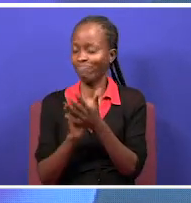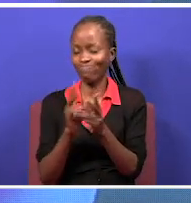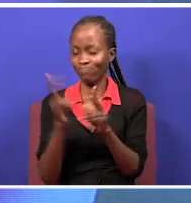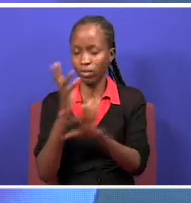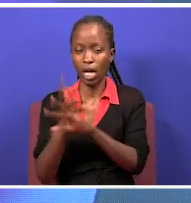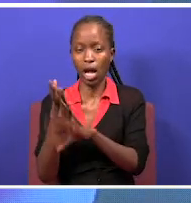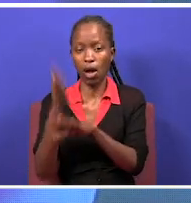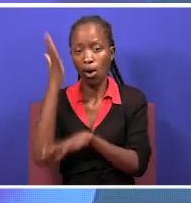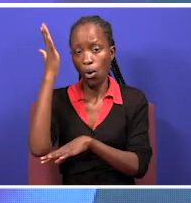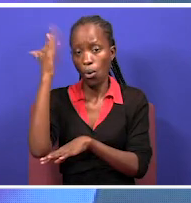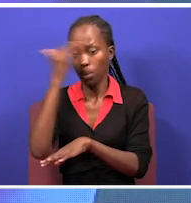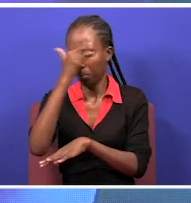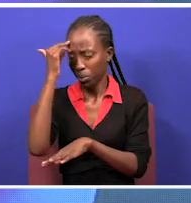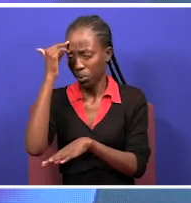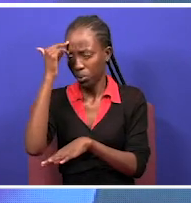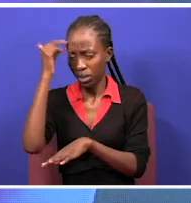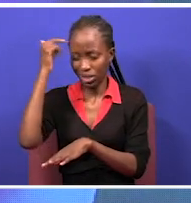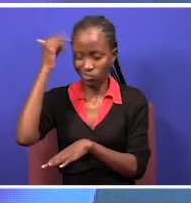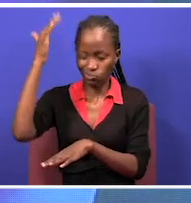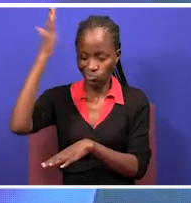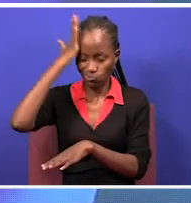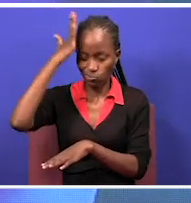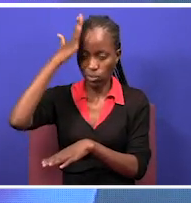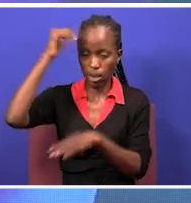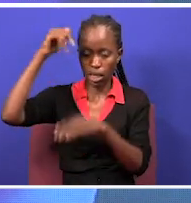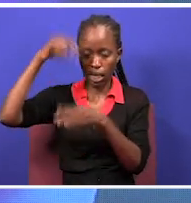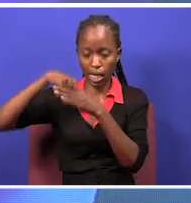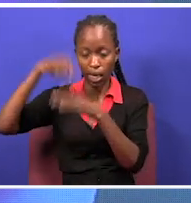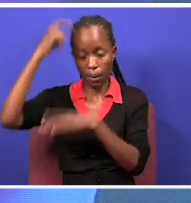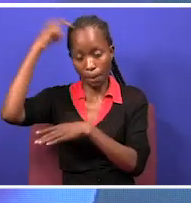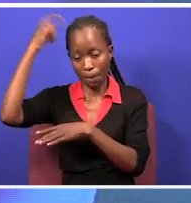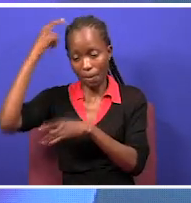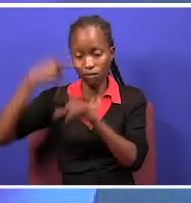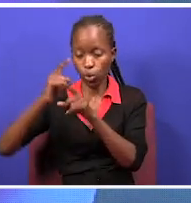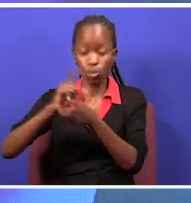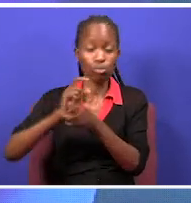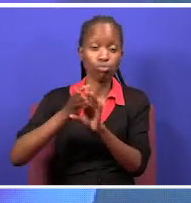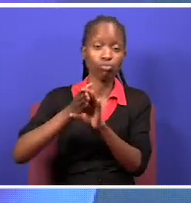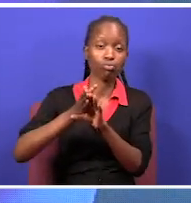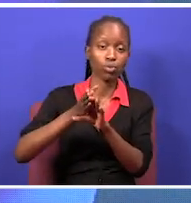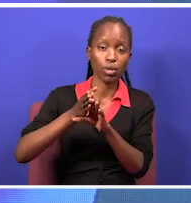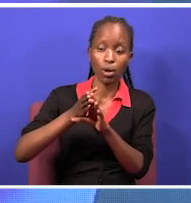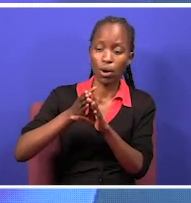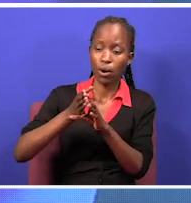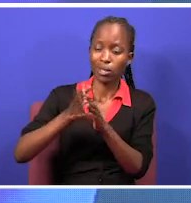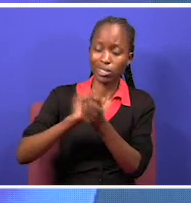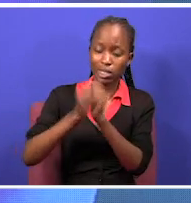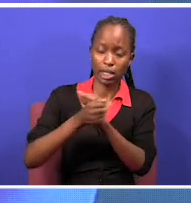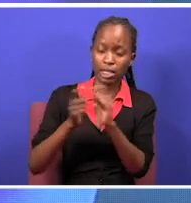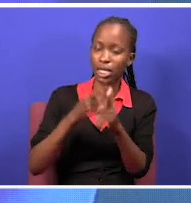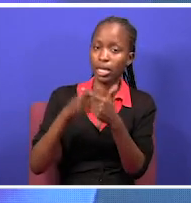it gets entrenched in their brains. And to get it out becomes an